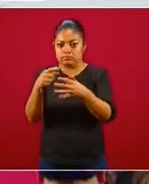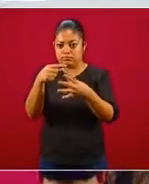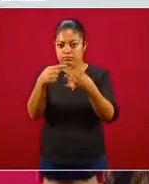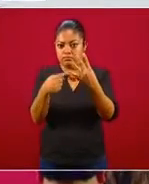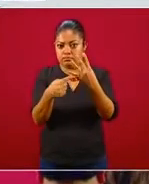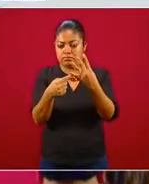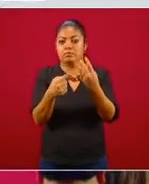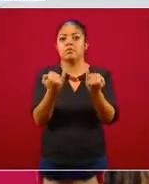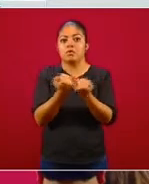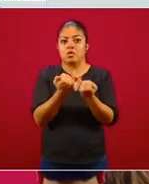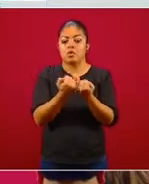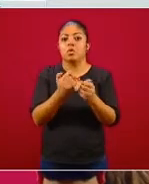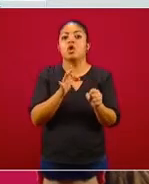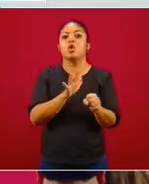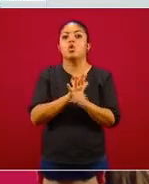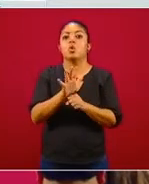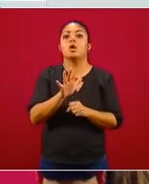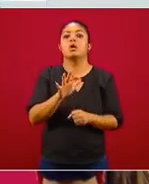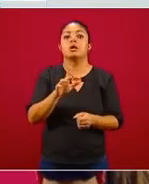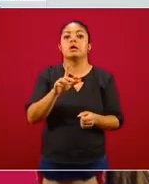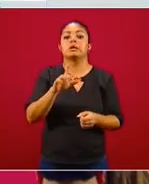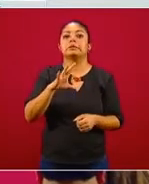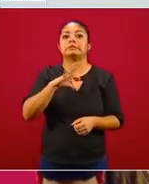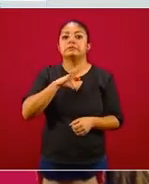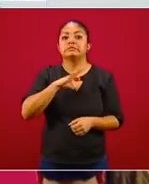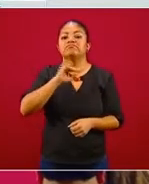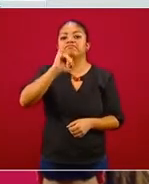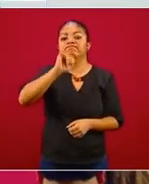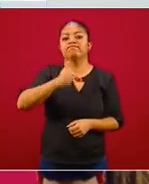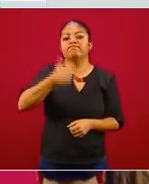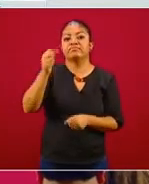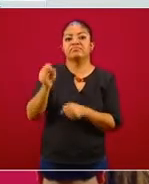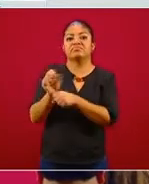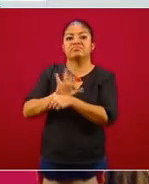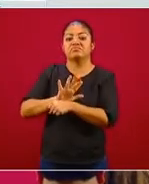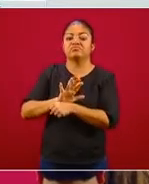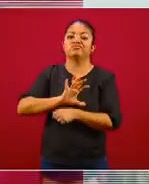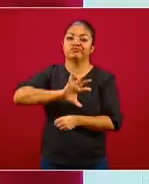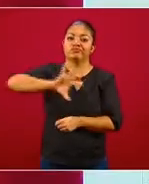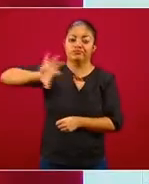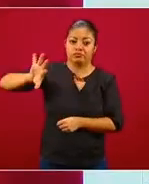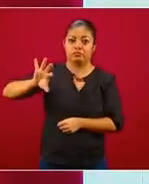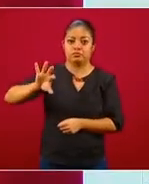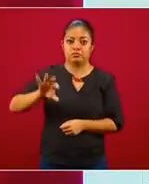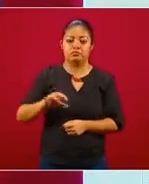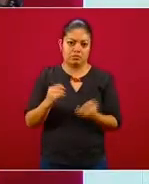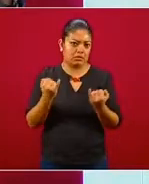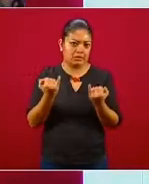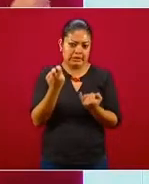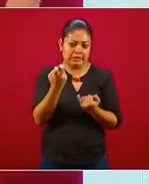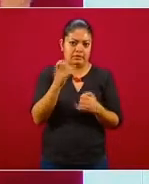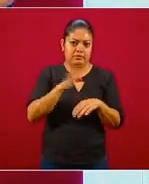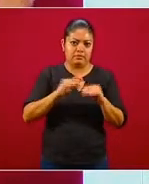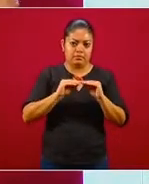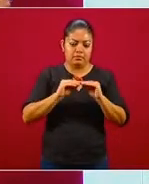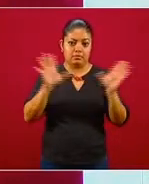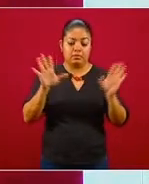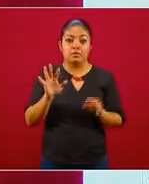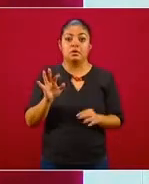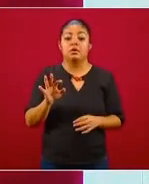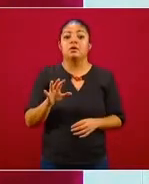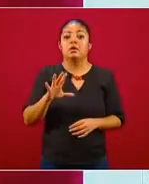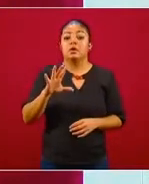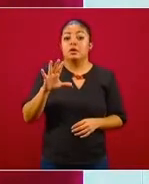we see different categories: outpatients, stable patients, severe condition patients, and intubated patients. We see the number